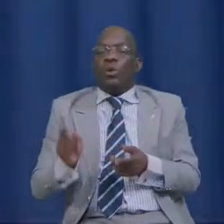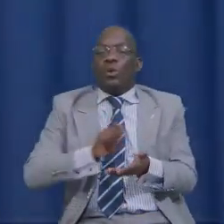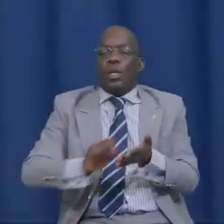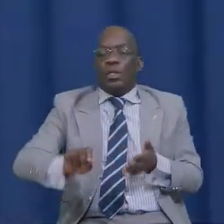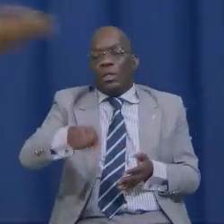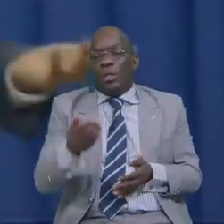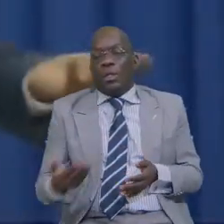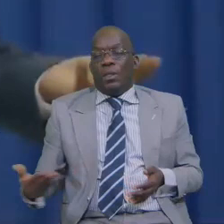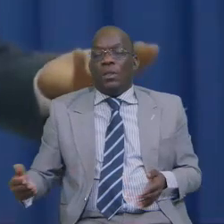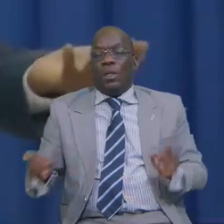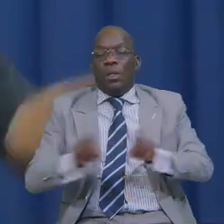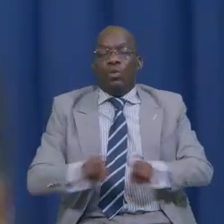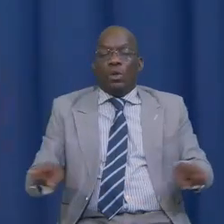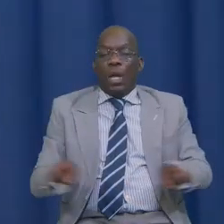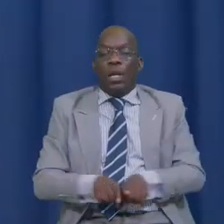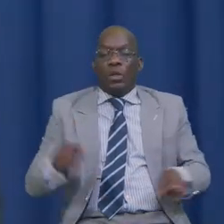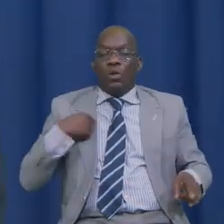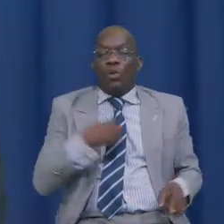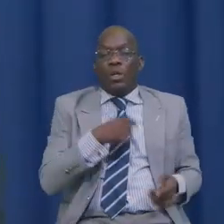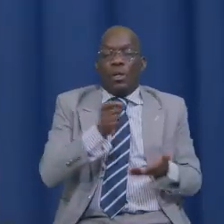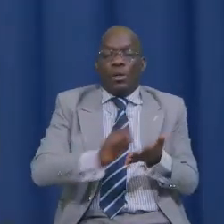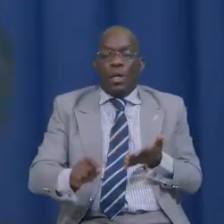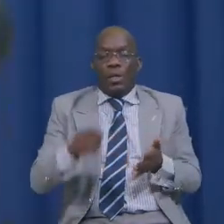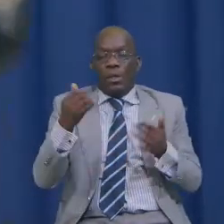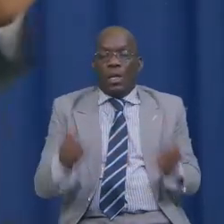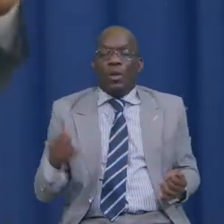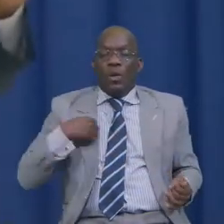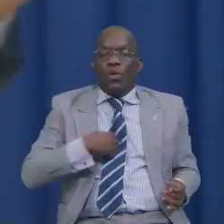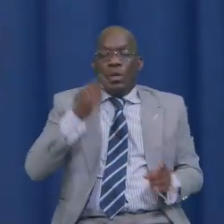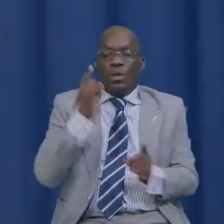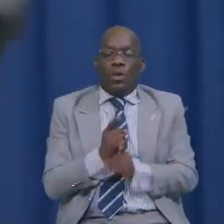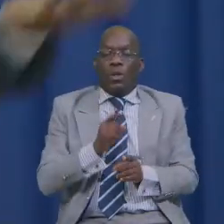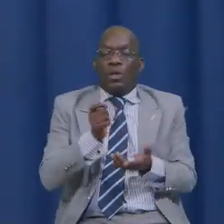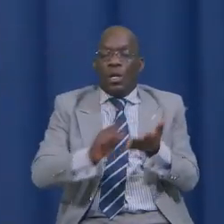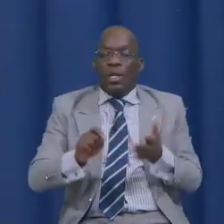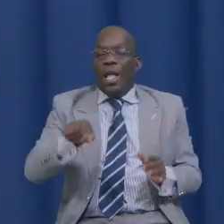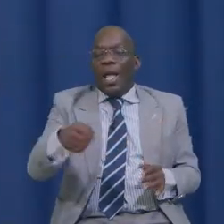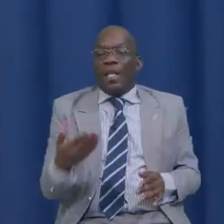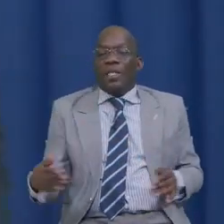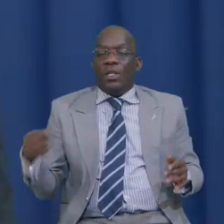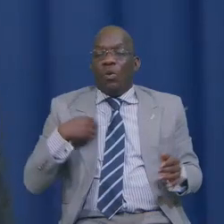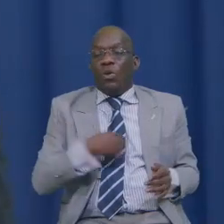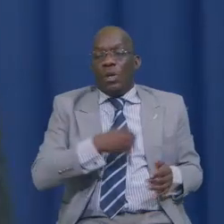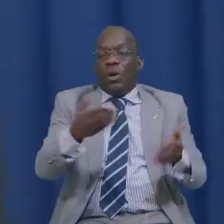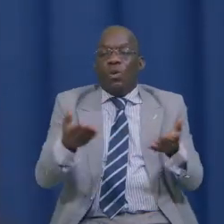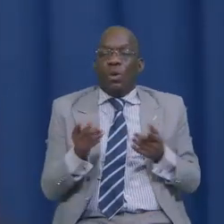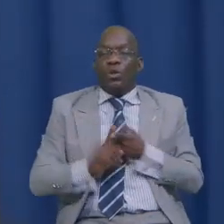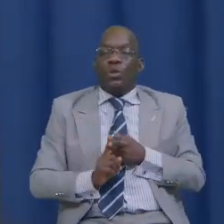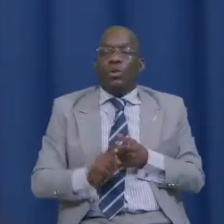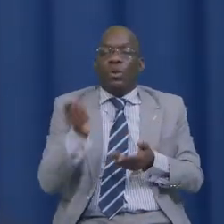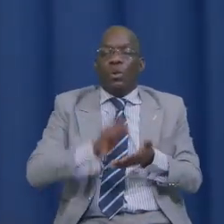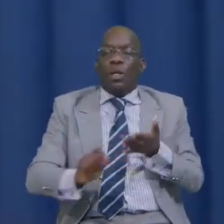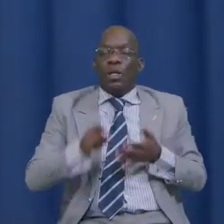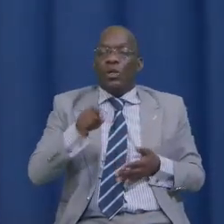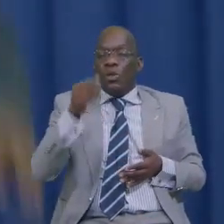But as we write now, look at it, we just write. Anything we want to write, it comes to your mind. You know how to write.